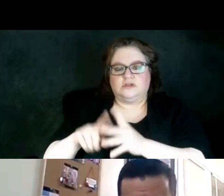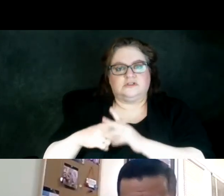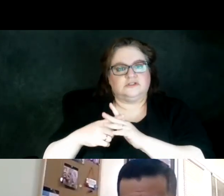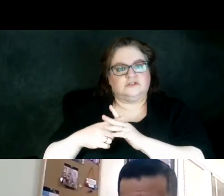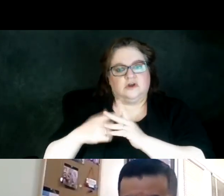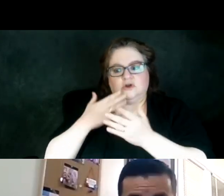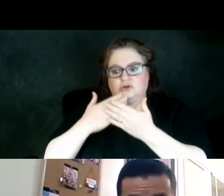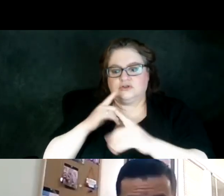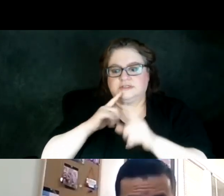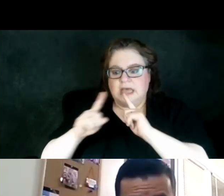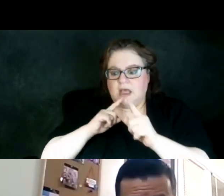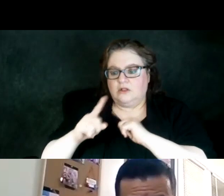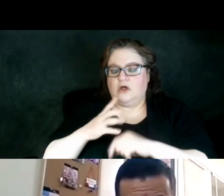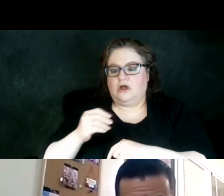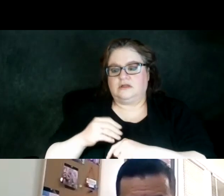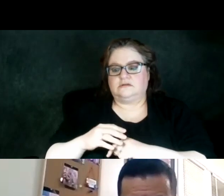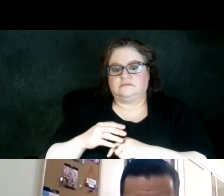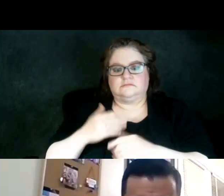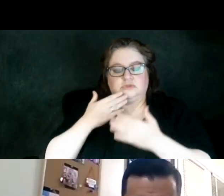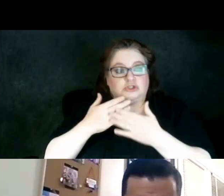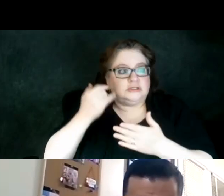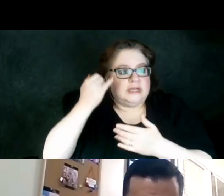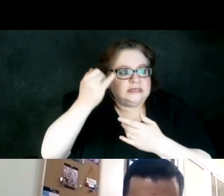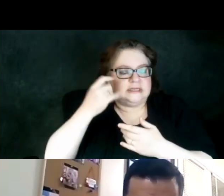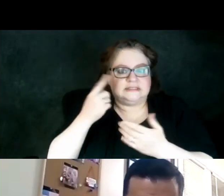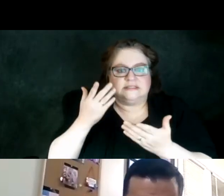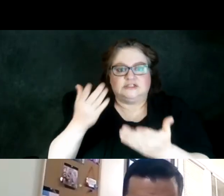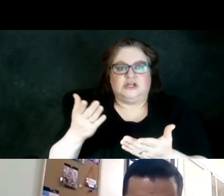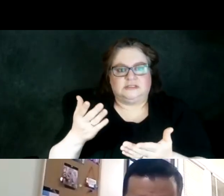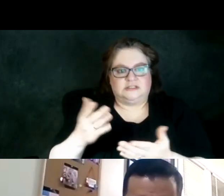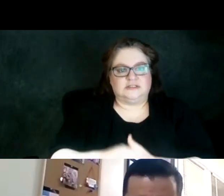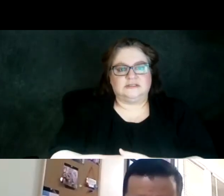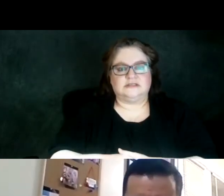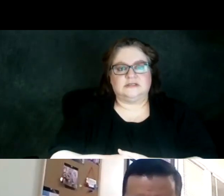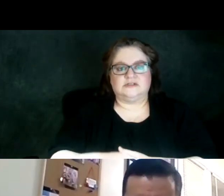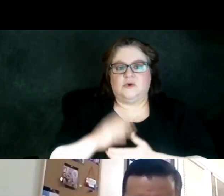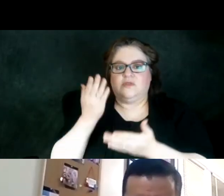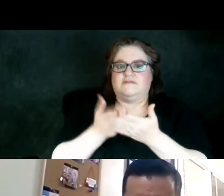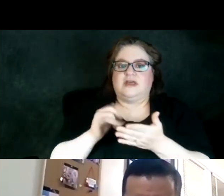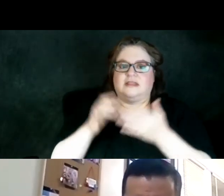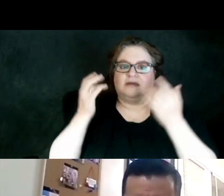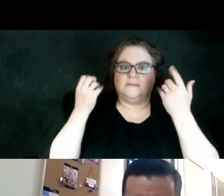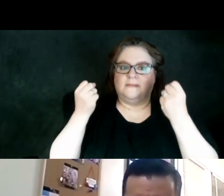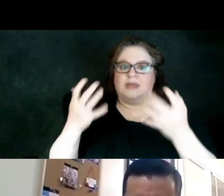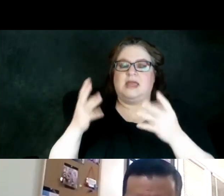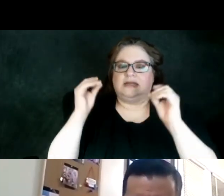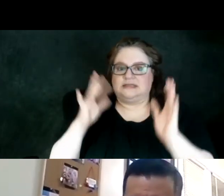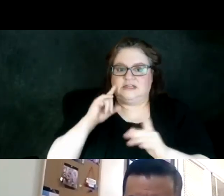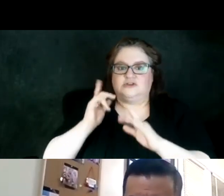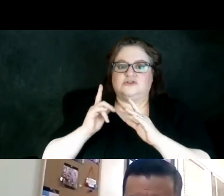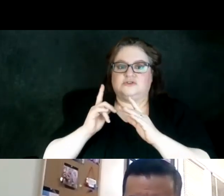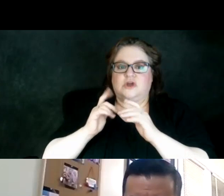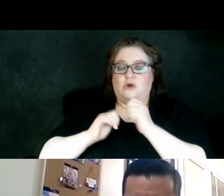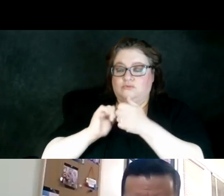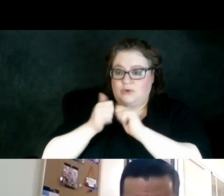foster, possibly good ideas and suggestions. And so the fact that many teachers are running, I